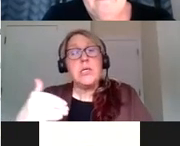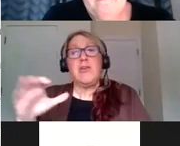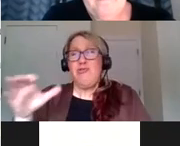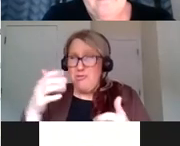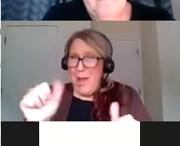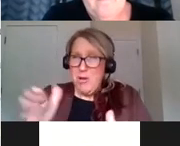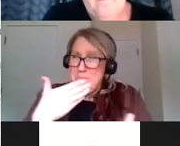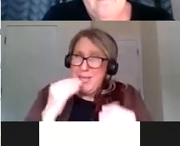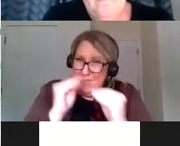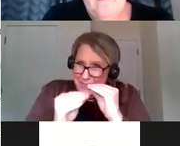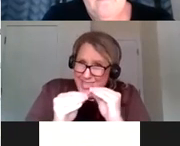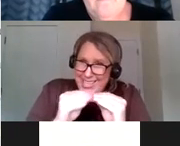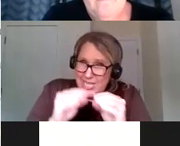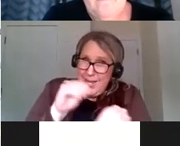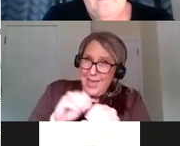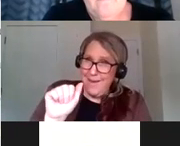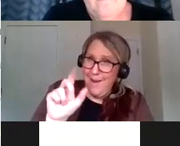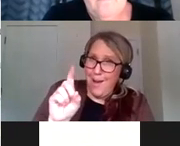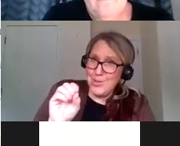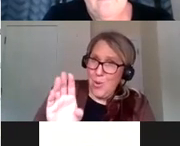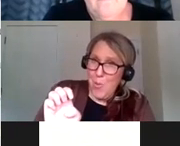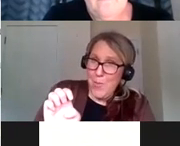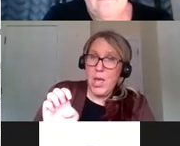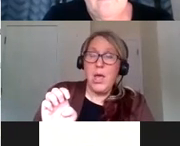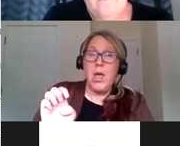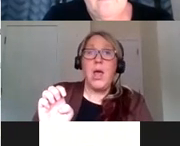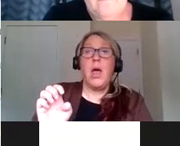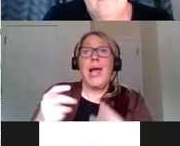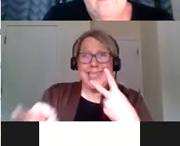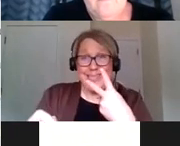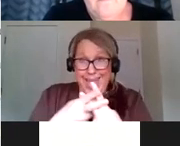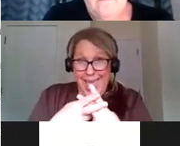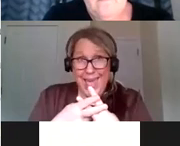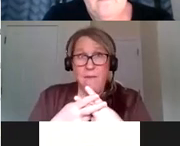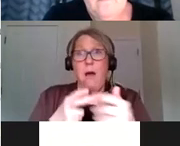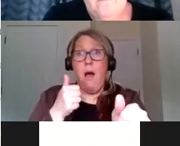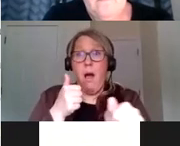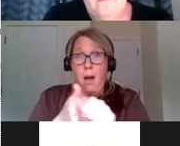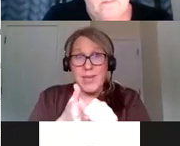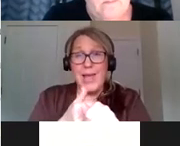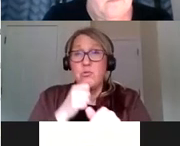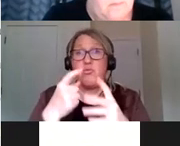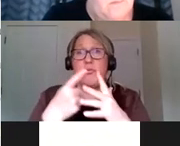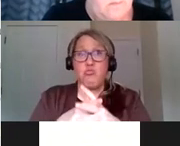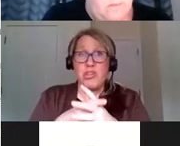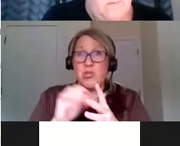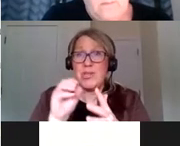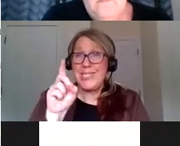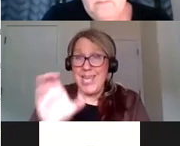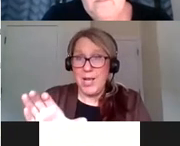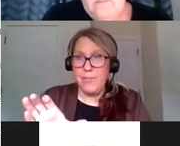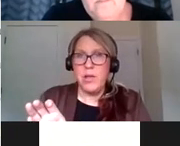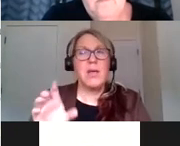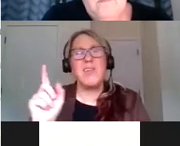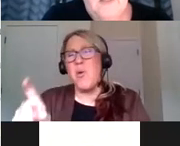you fix it in Adobe, if there's a save and there's an update to the original document, you have to do it all